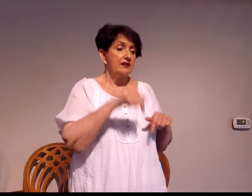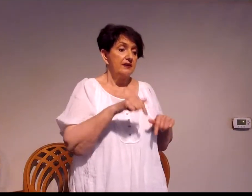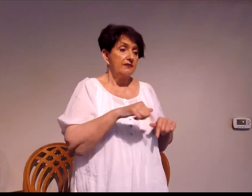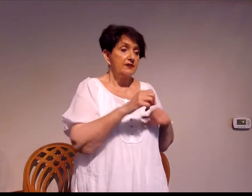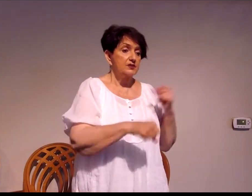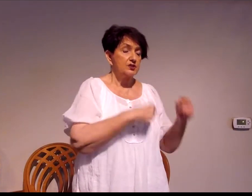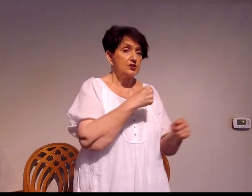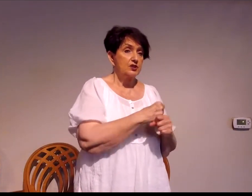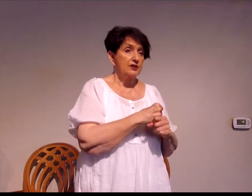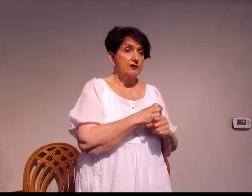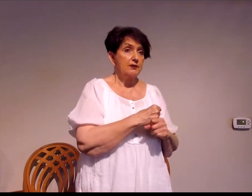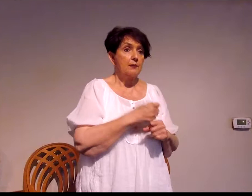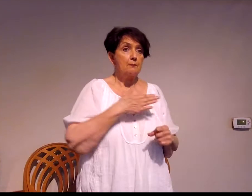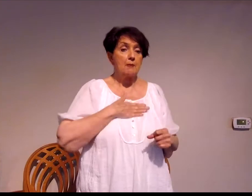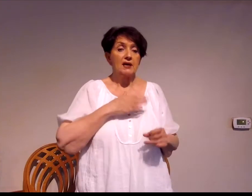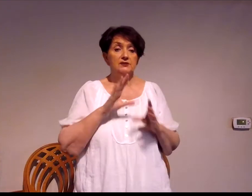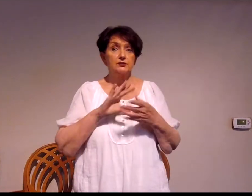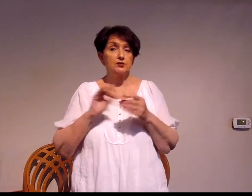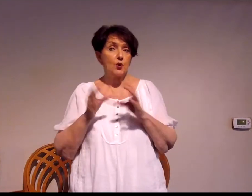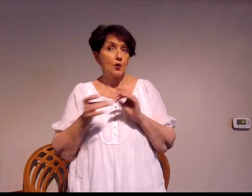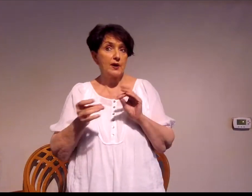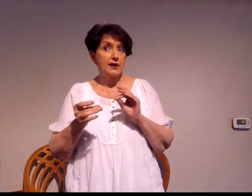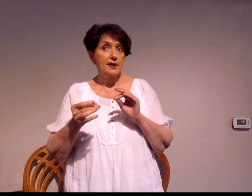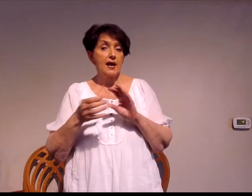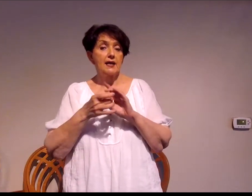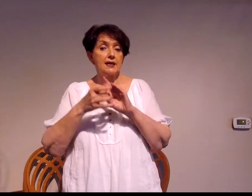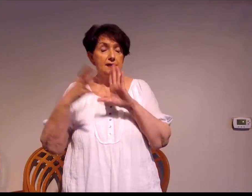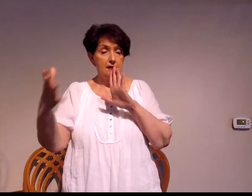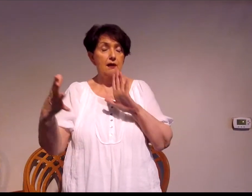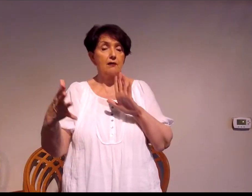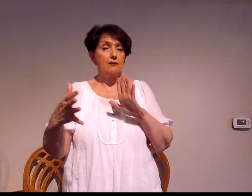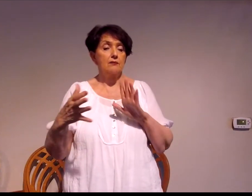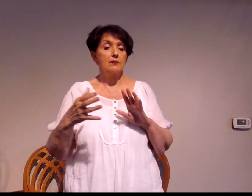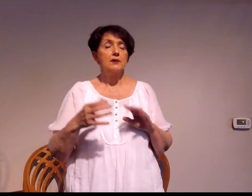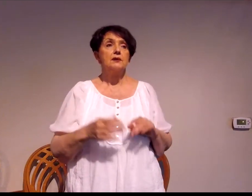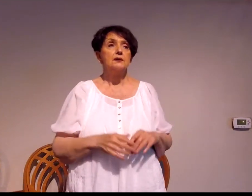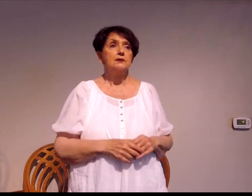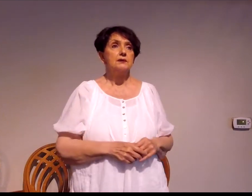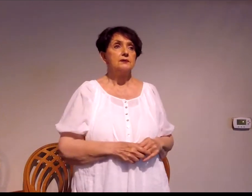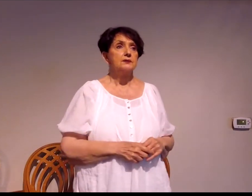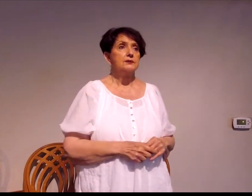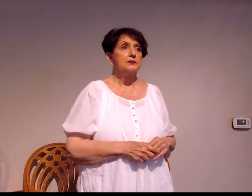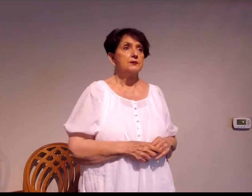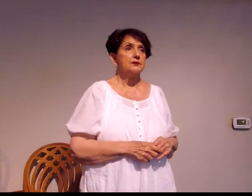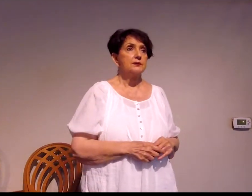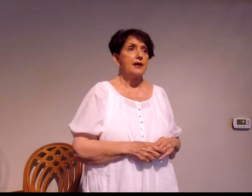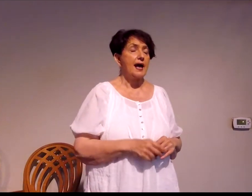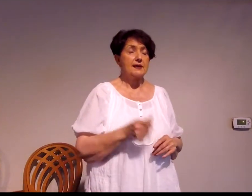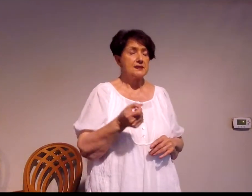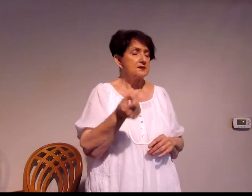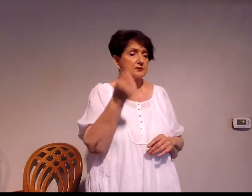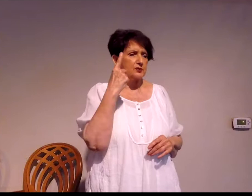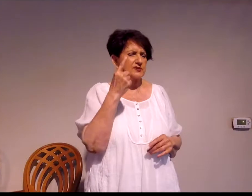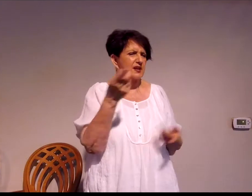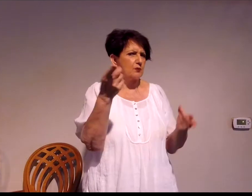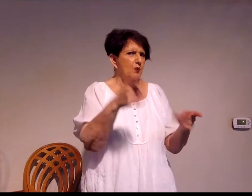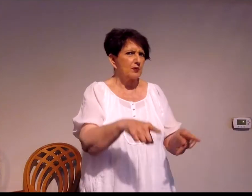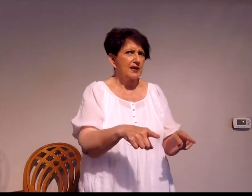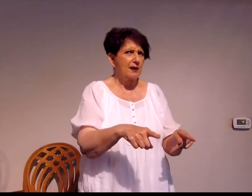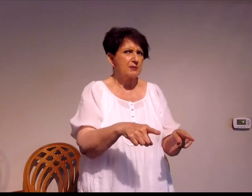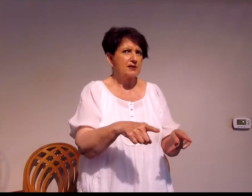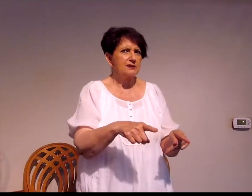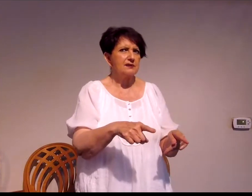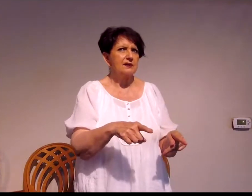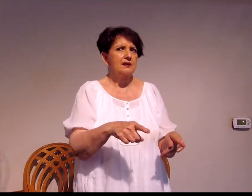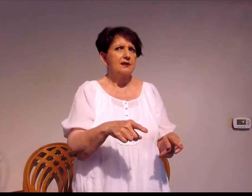my story. And I did. And letting go of that story, what I didn't understand was going to happen is then